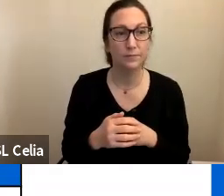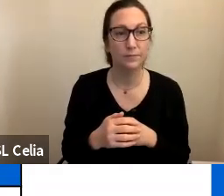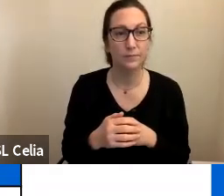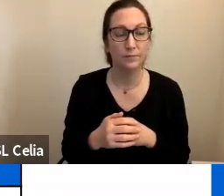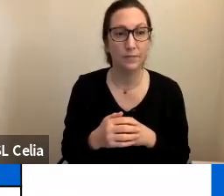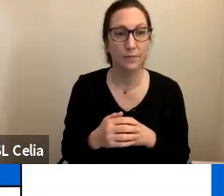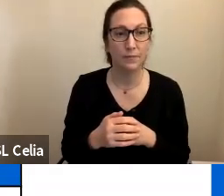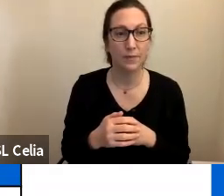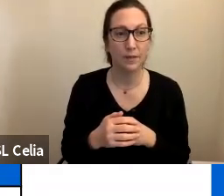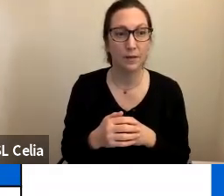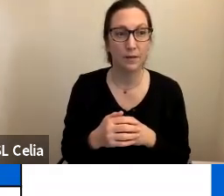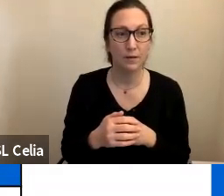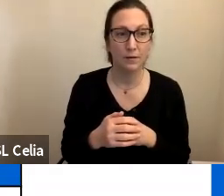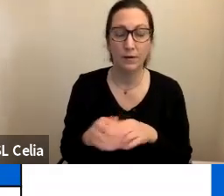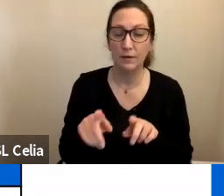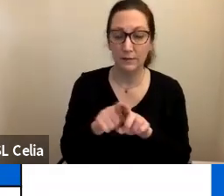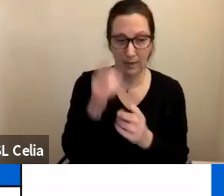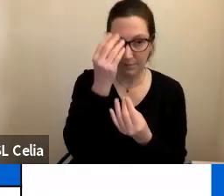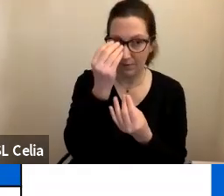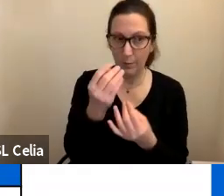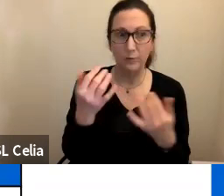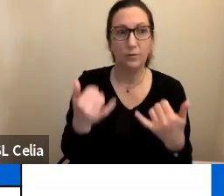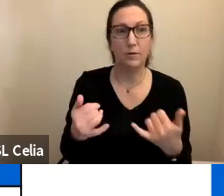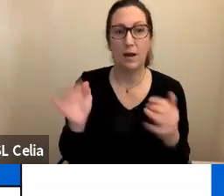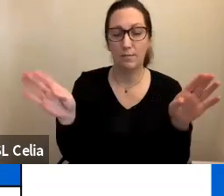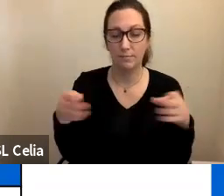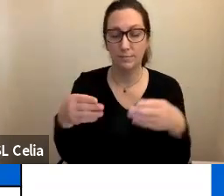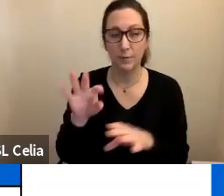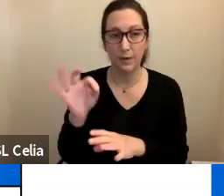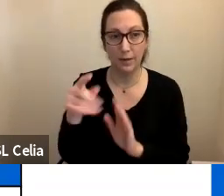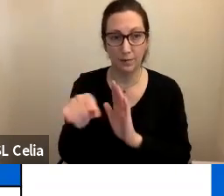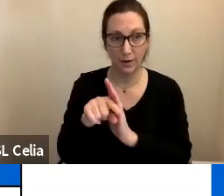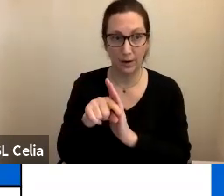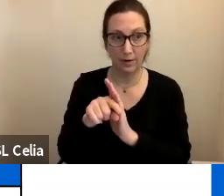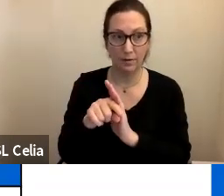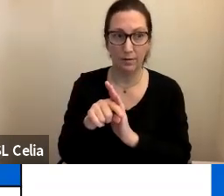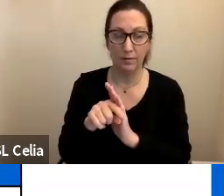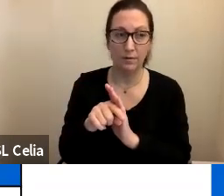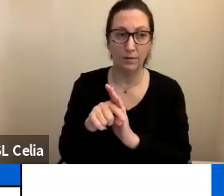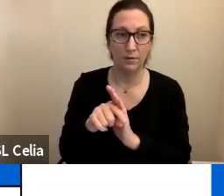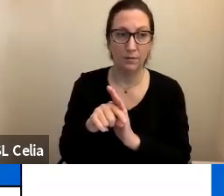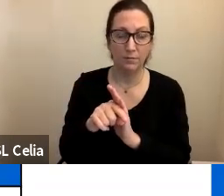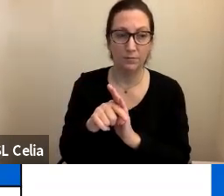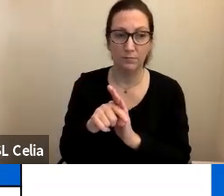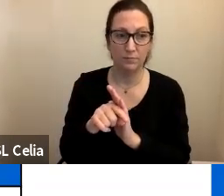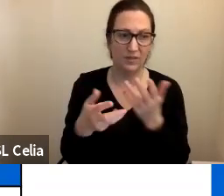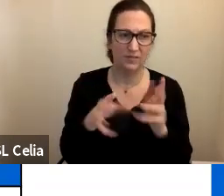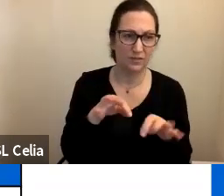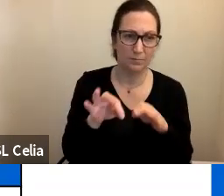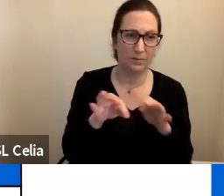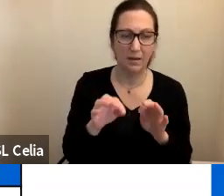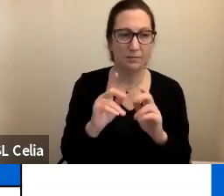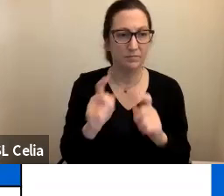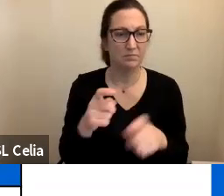And then, so we're gonna look at the same data for ninth grade. I'm not gonna walk you through the table again, because we already did that, but I will give you a